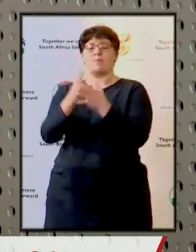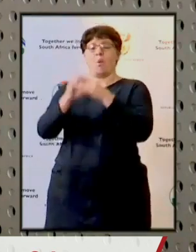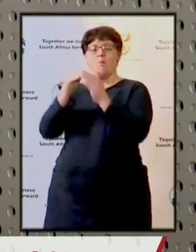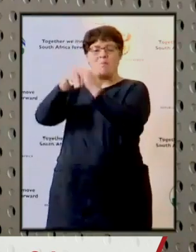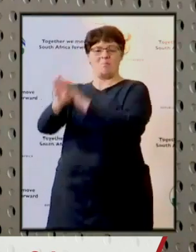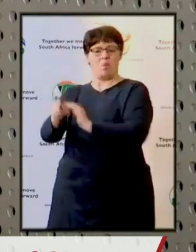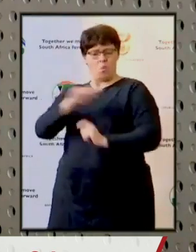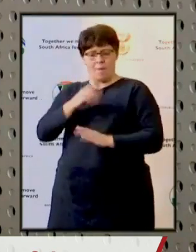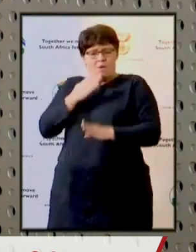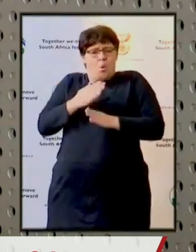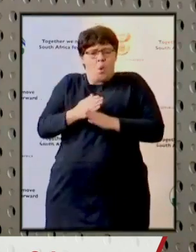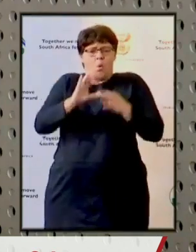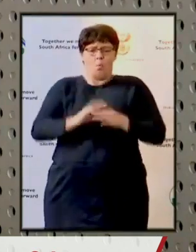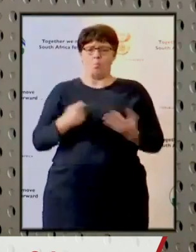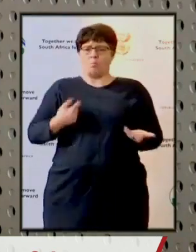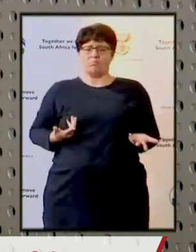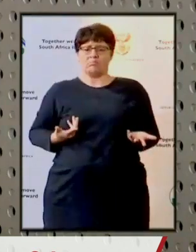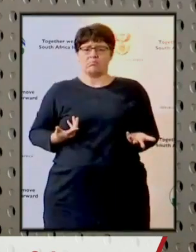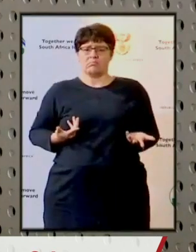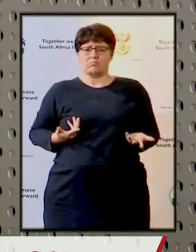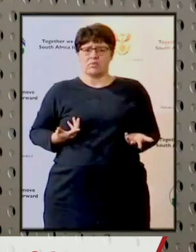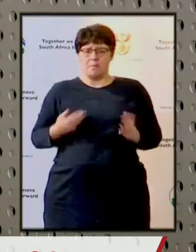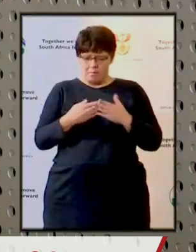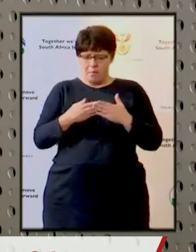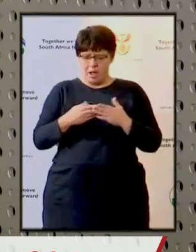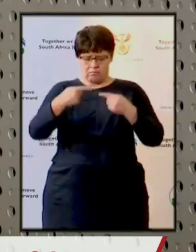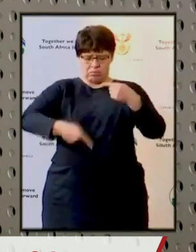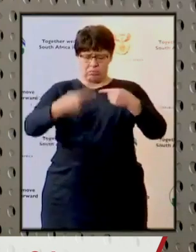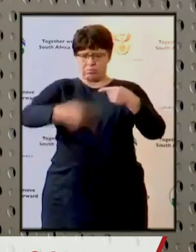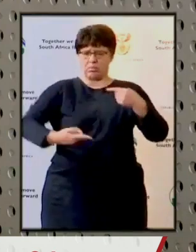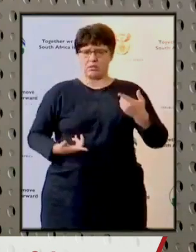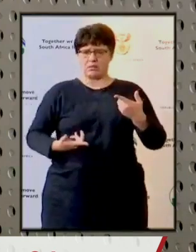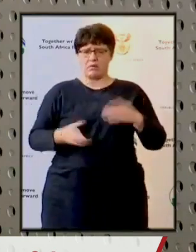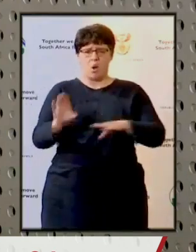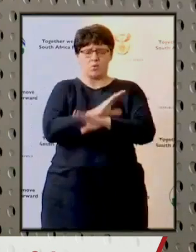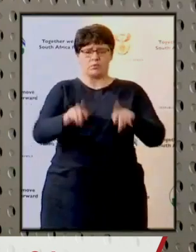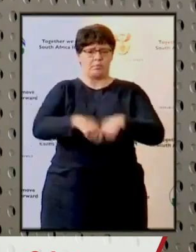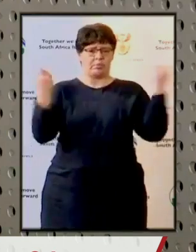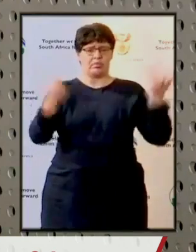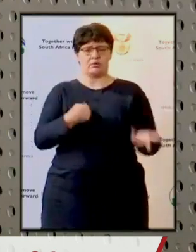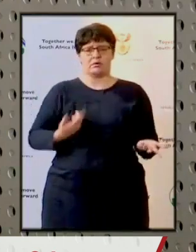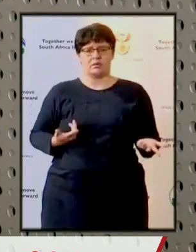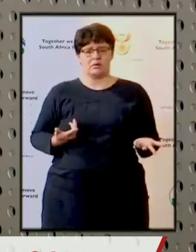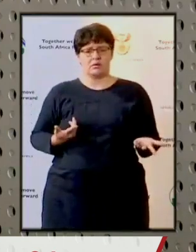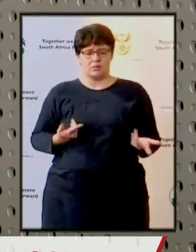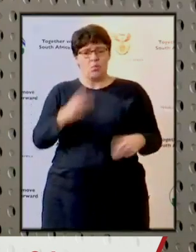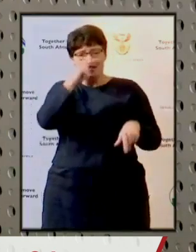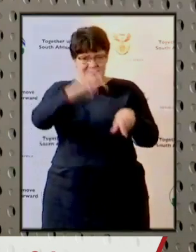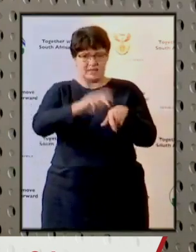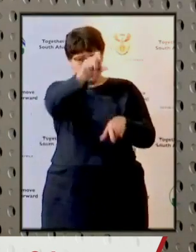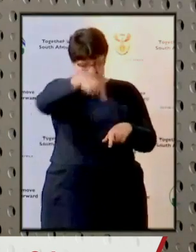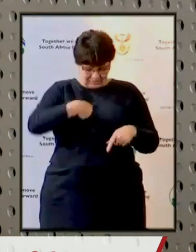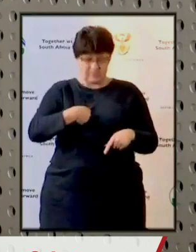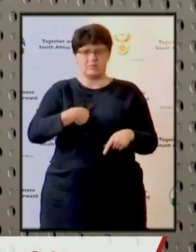to work at home. So if your computer is broken or something, or you want a